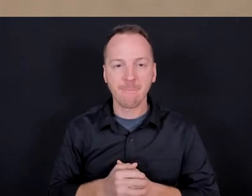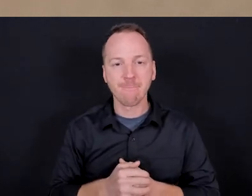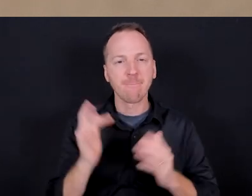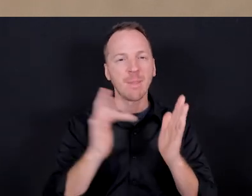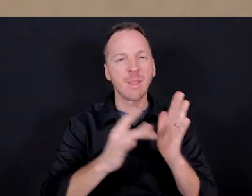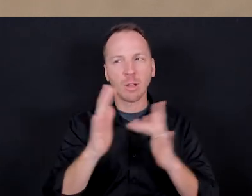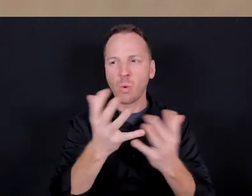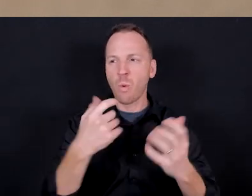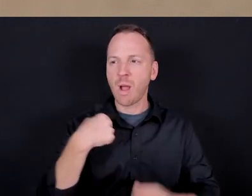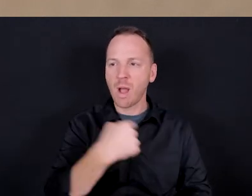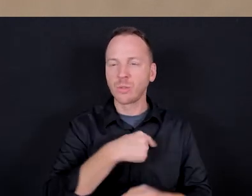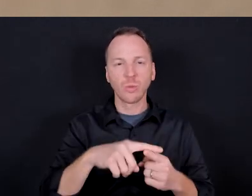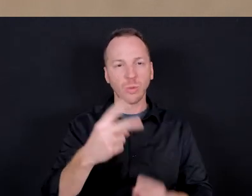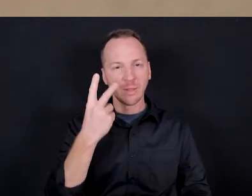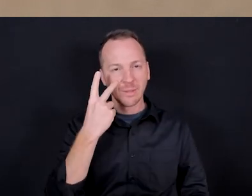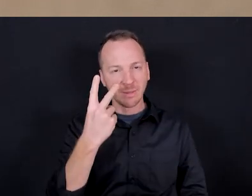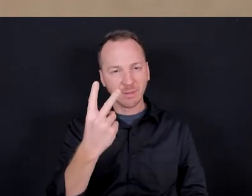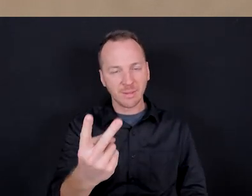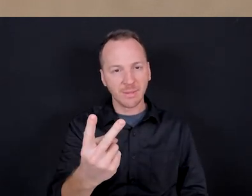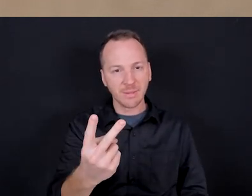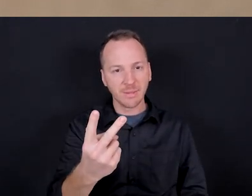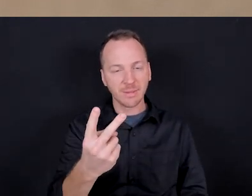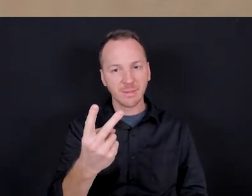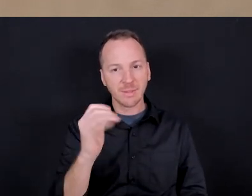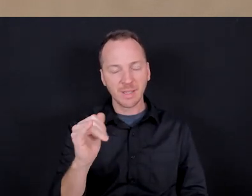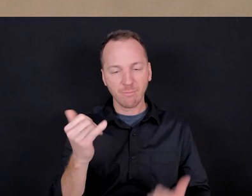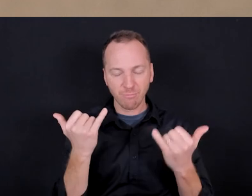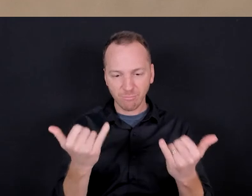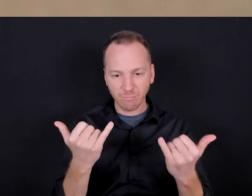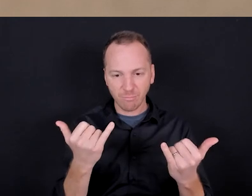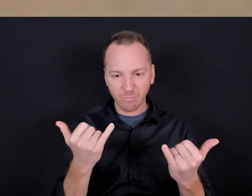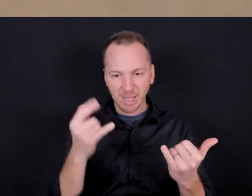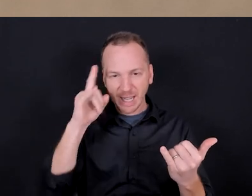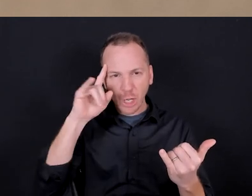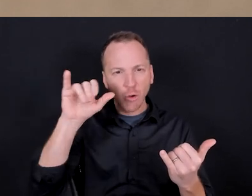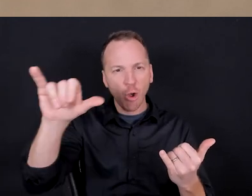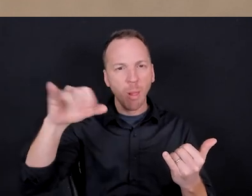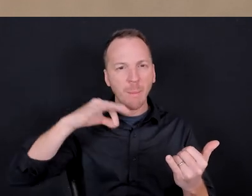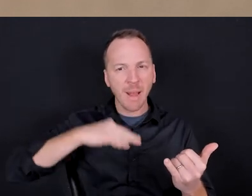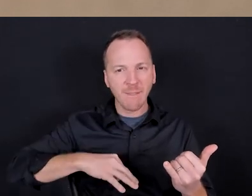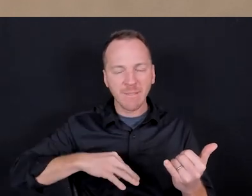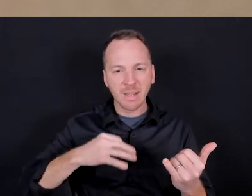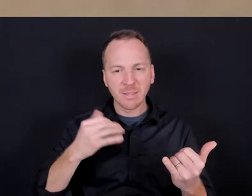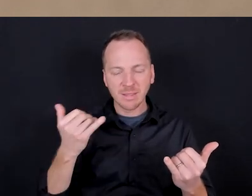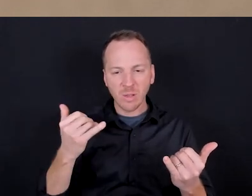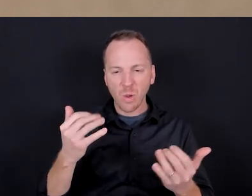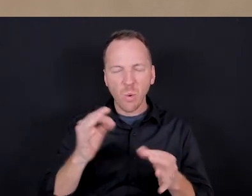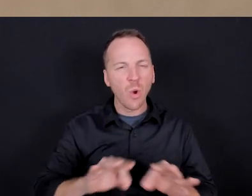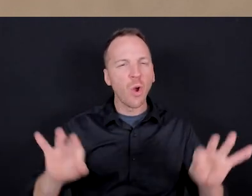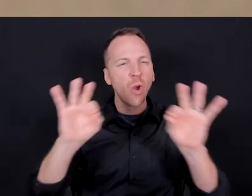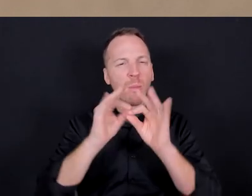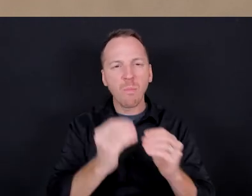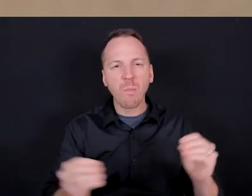And Jesus wants us to see that, the present and eternal benefits of this are worth far